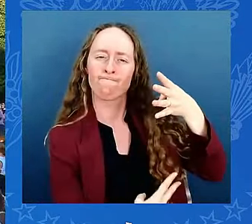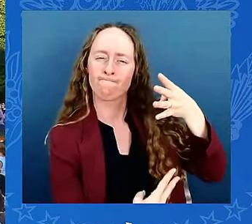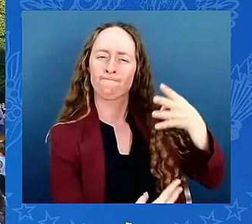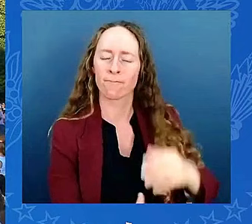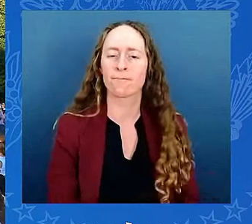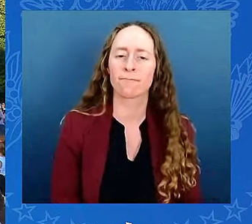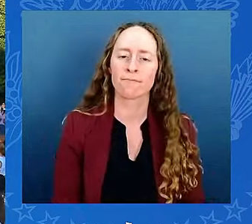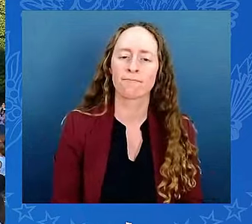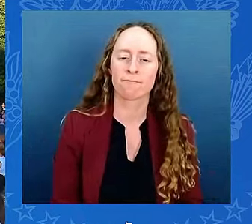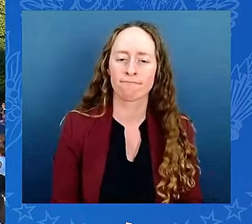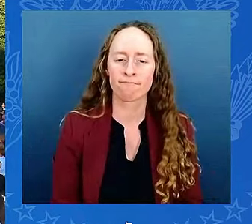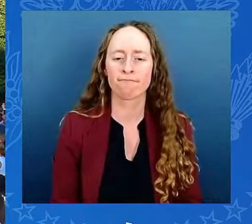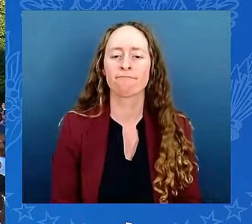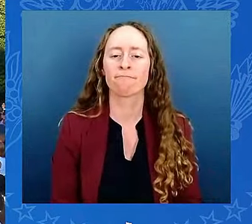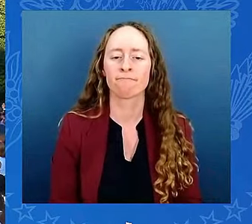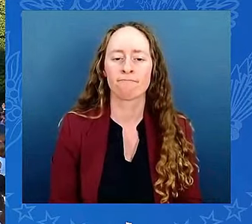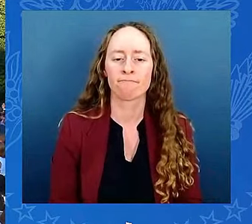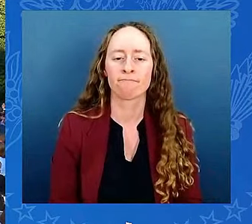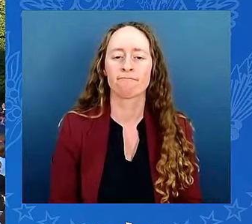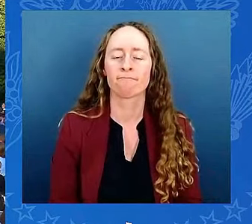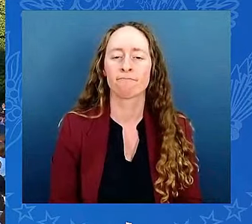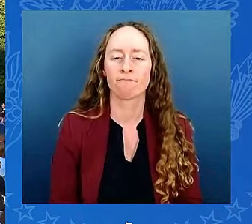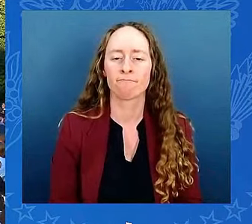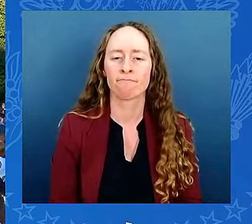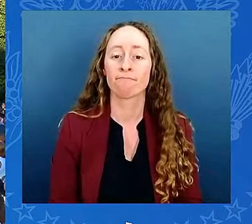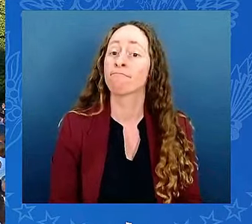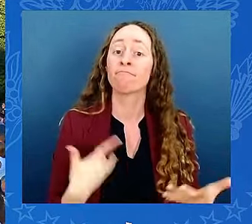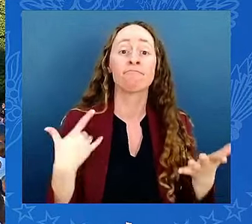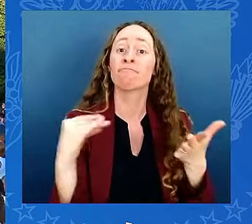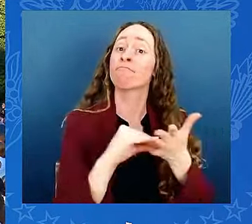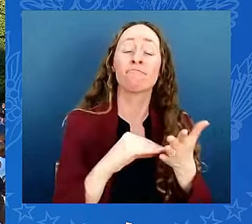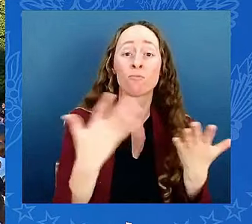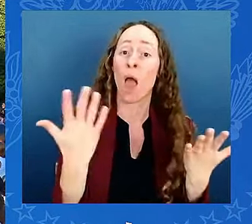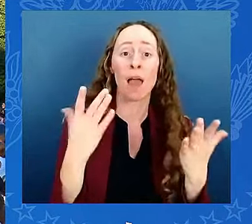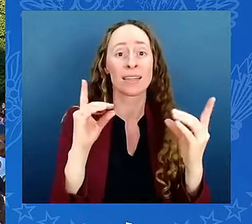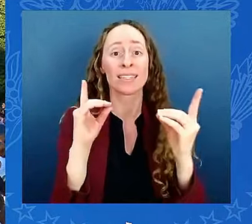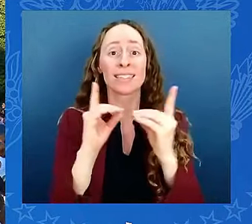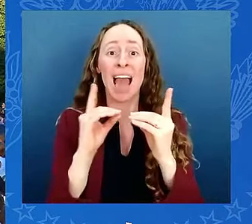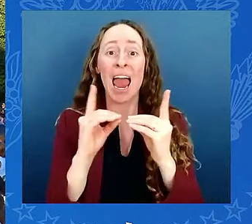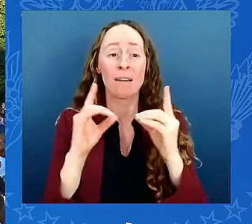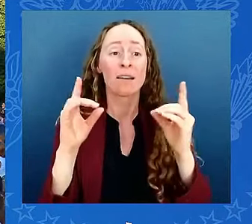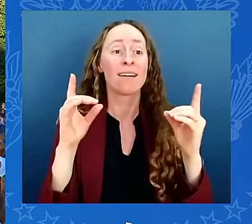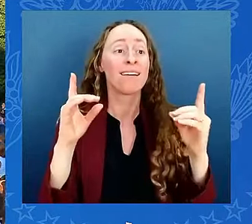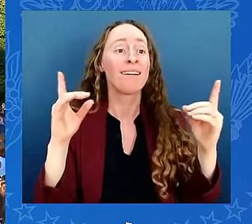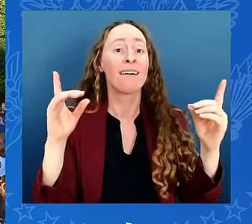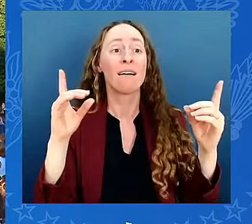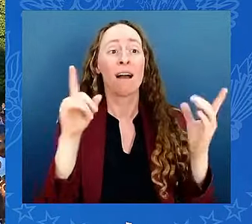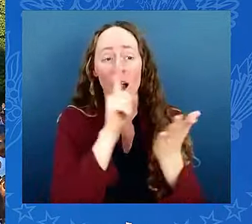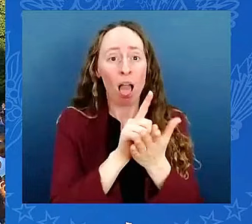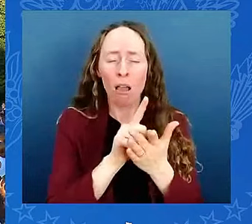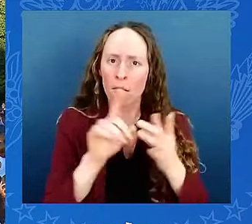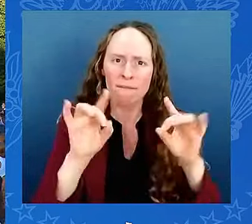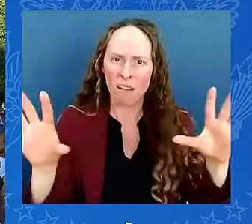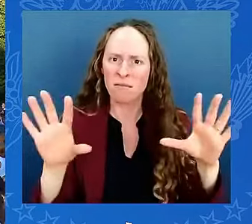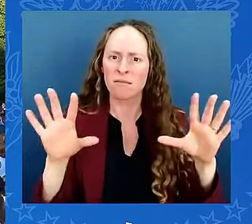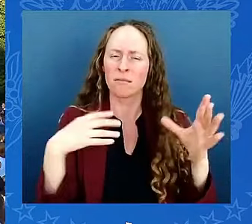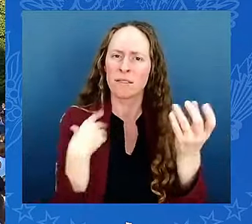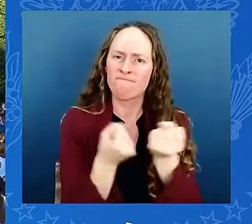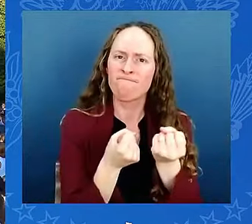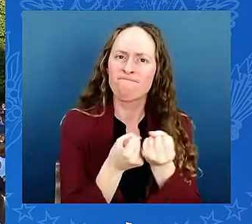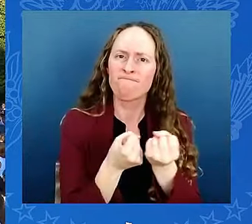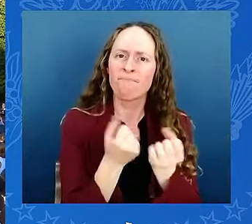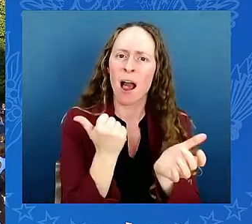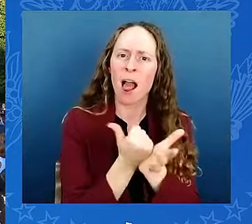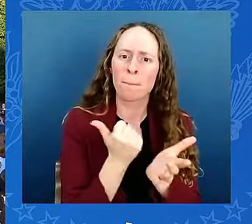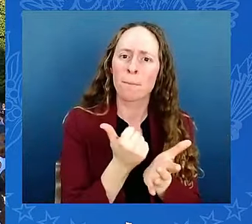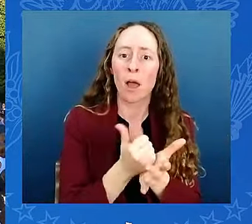to including dating violence, and to better support survivors of stalking and sexual assault. We